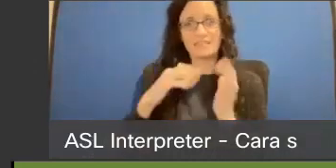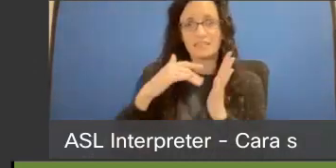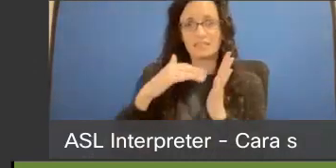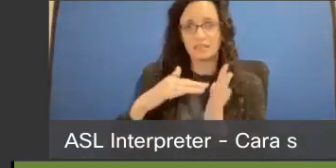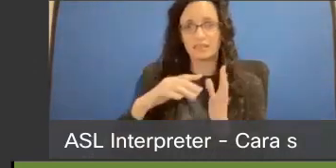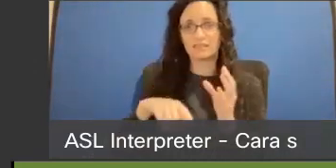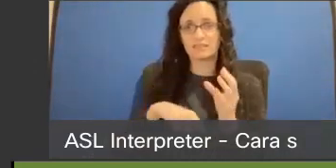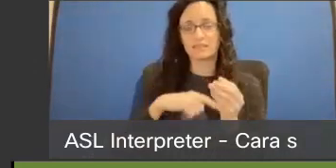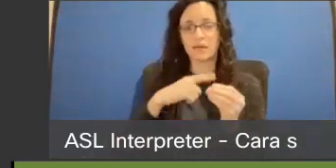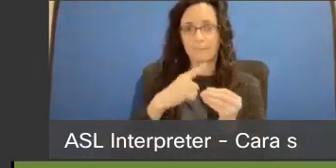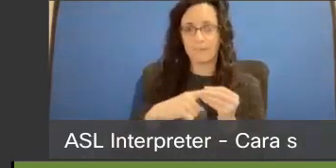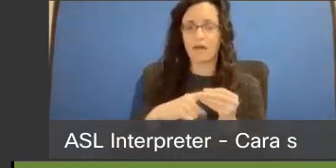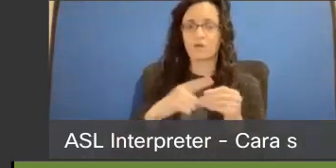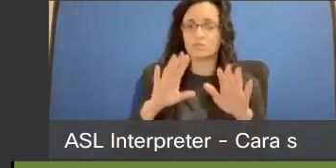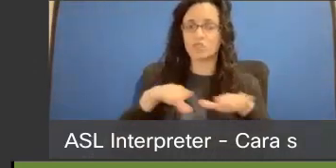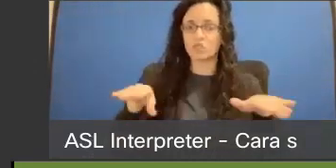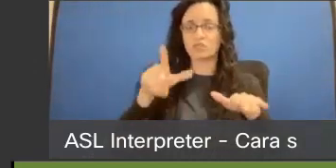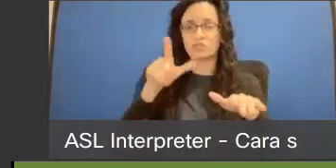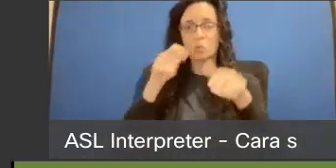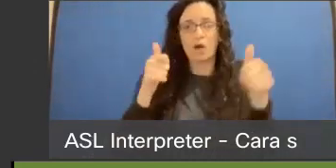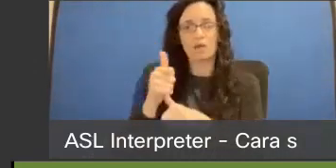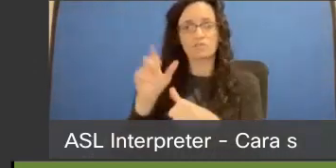followed by DCF and their attempts with suicide?